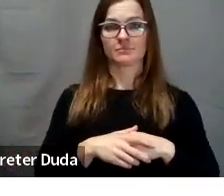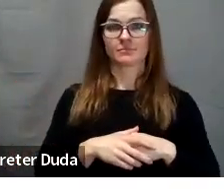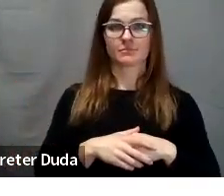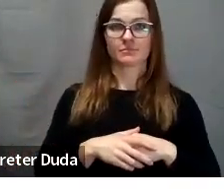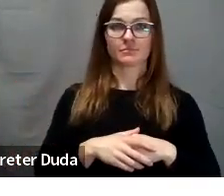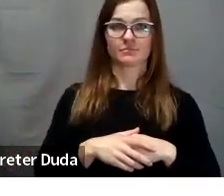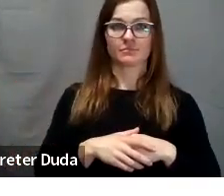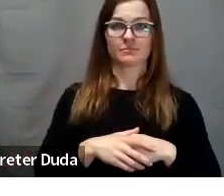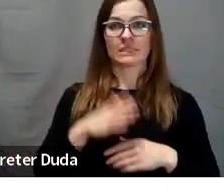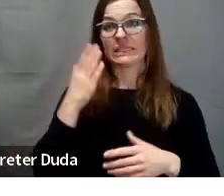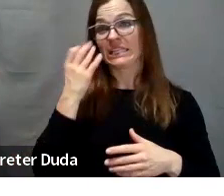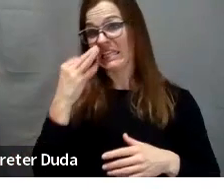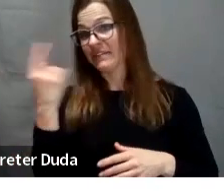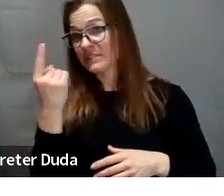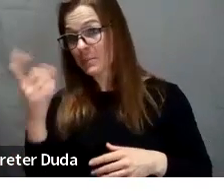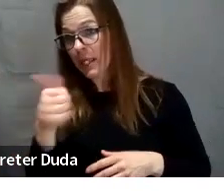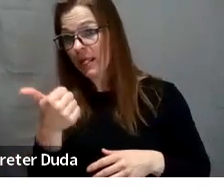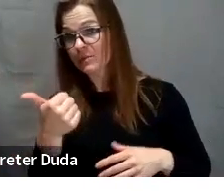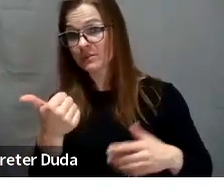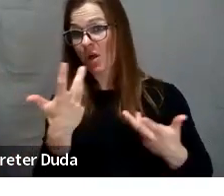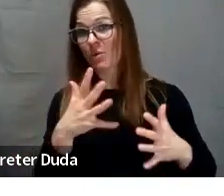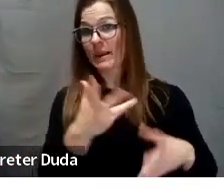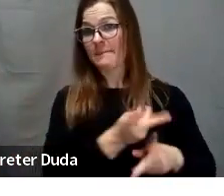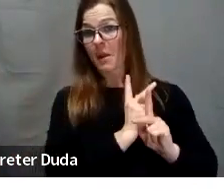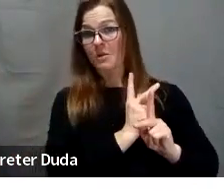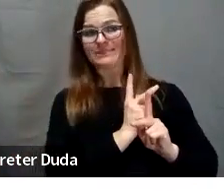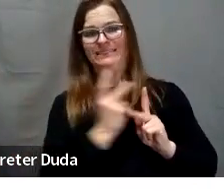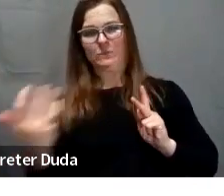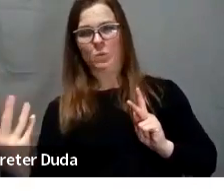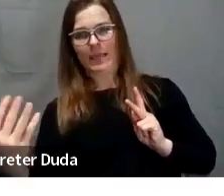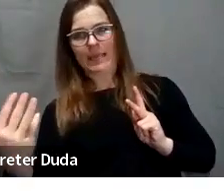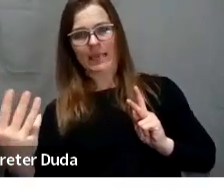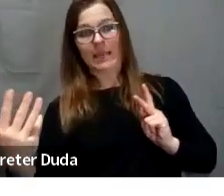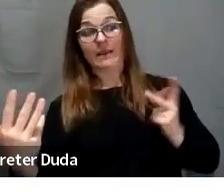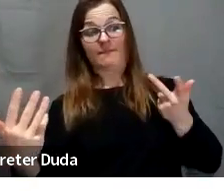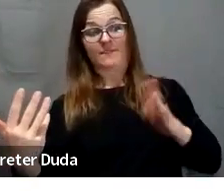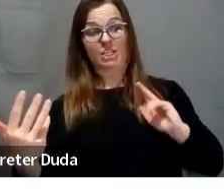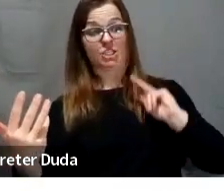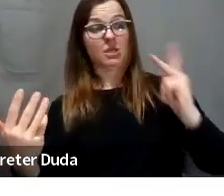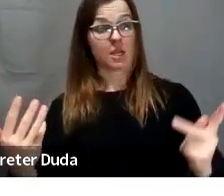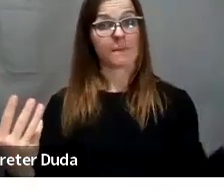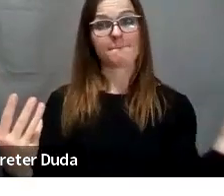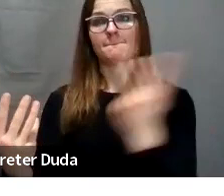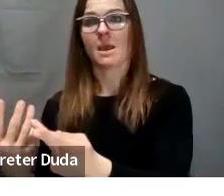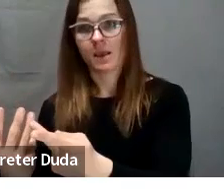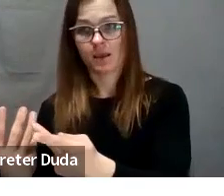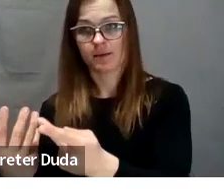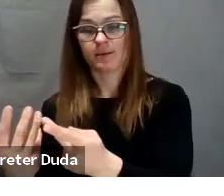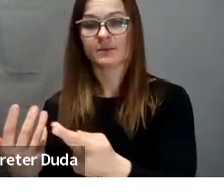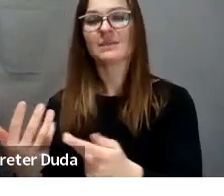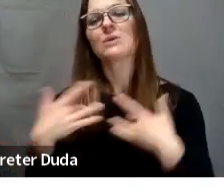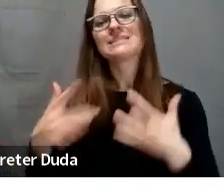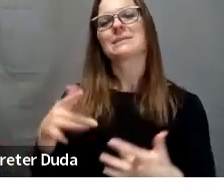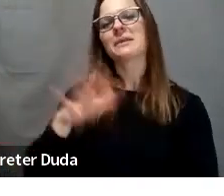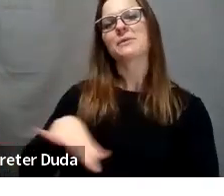whether somebody else has it loaned out at the time, there might be a short wait. But typically we provide loans for about 30 days.